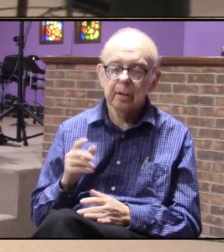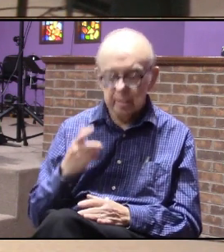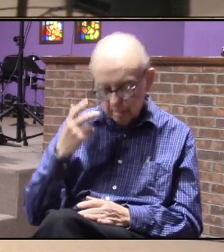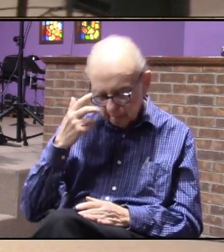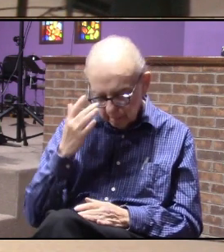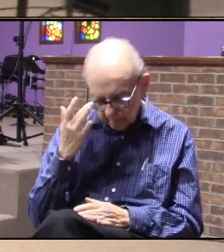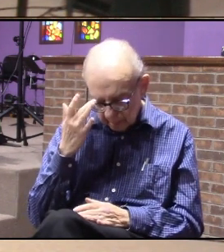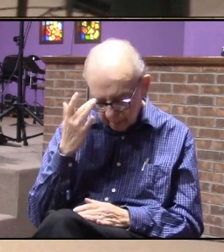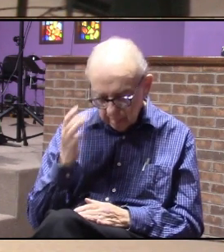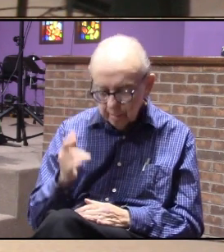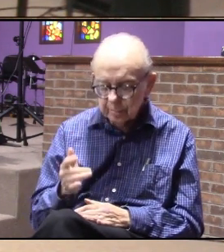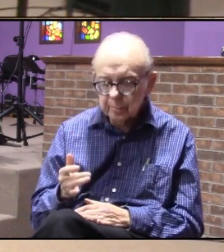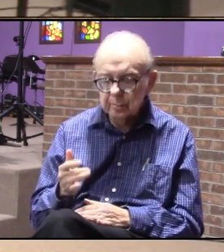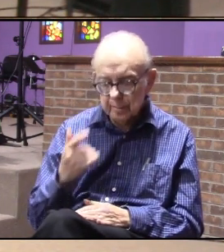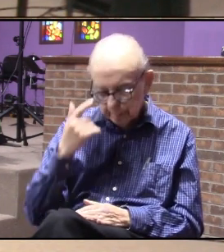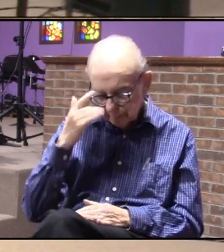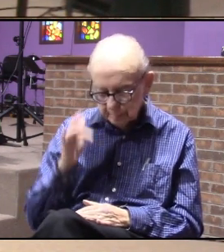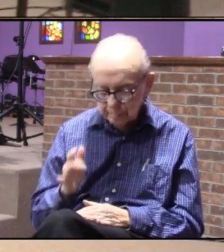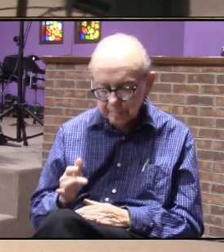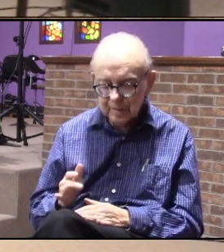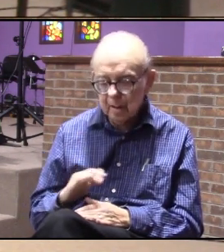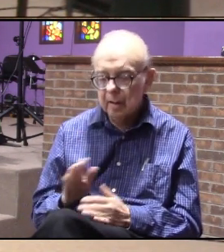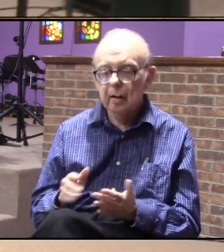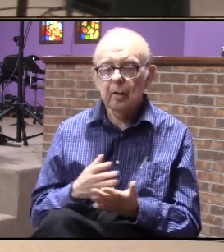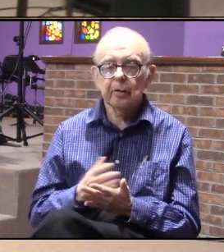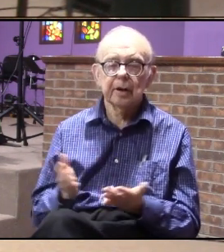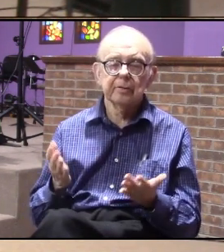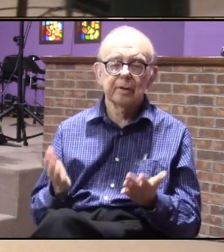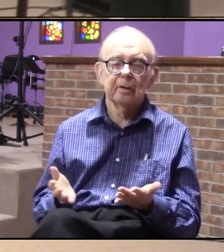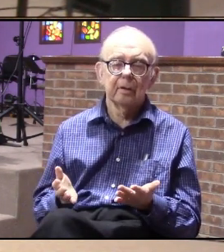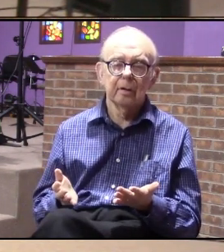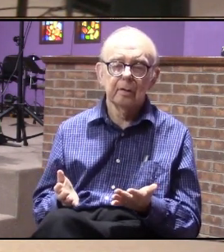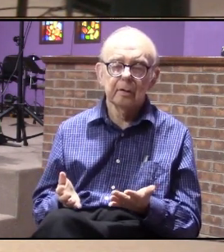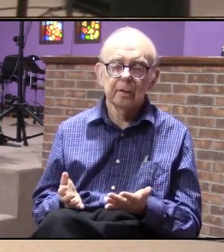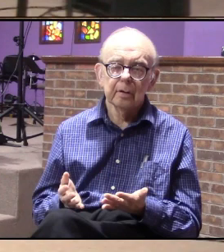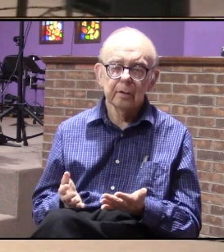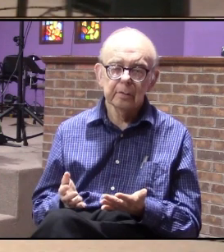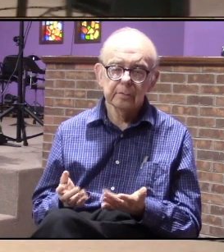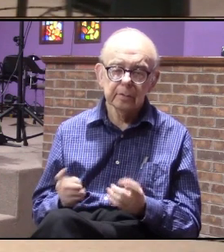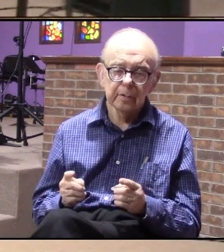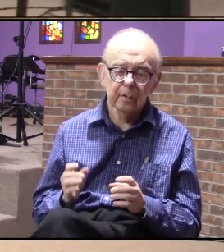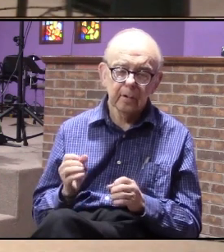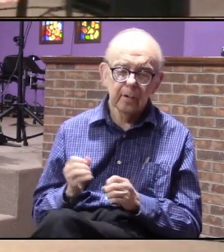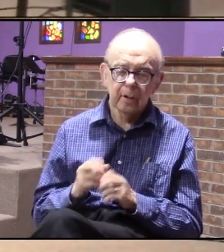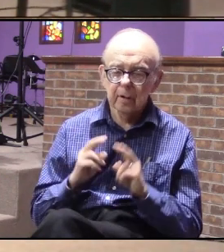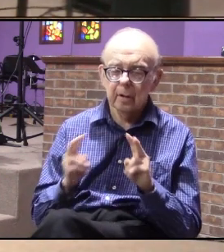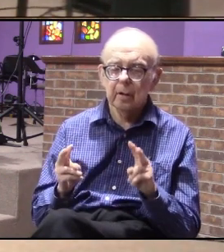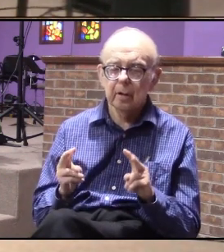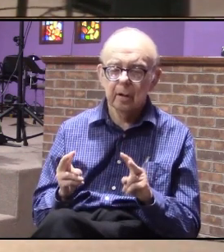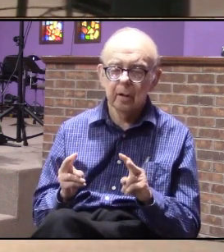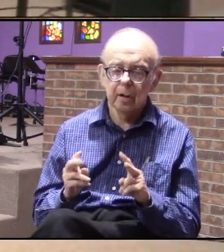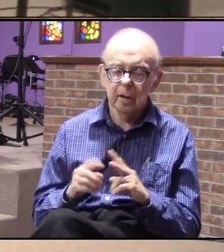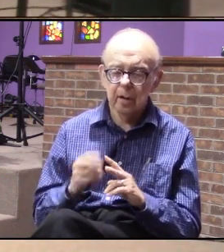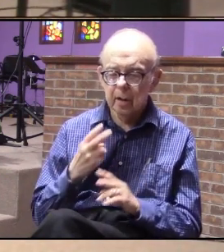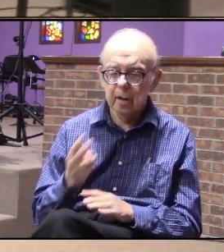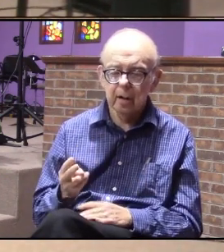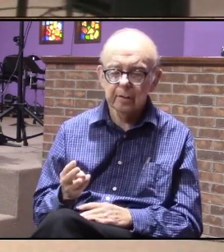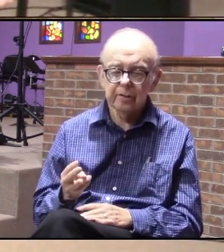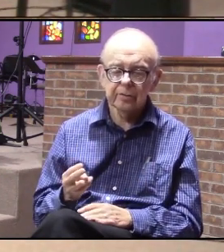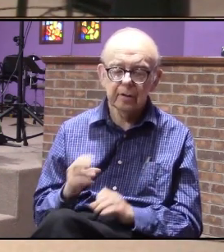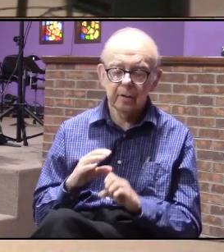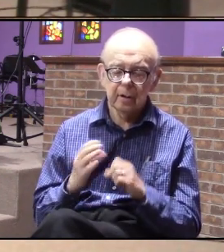It's ridiculous with all of the things that are there. And so when we begin to look at this, we begin to also see the